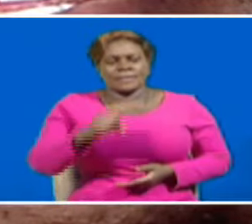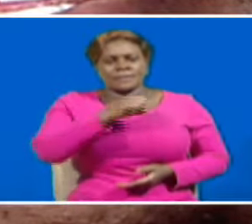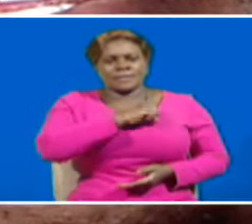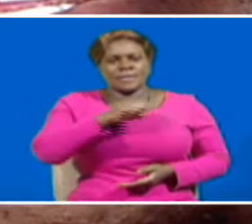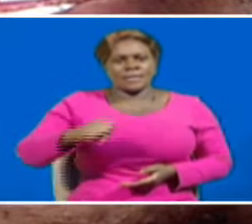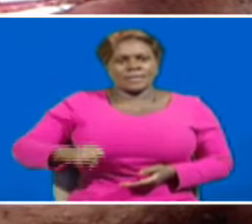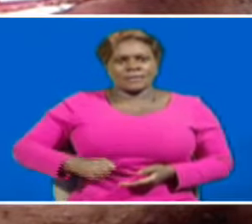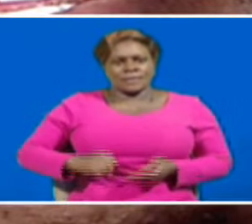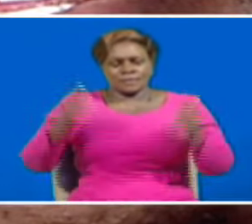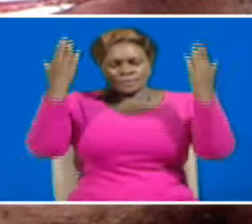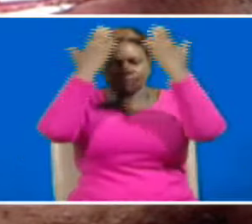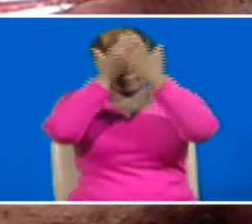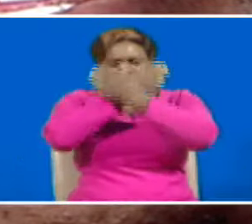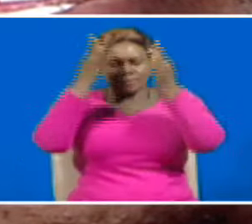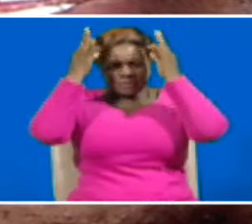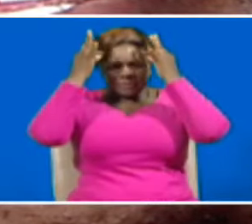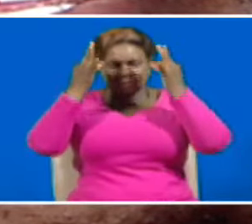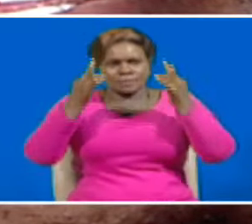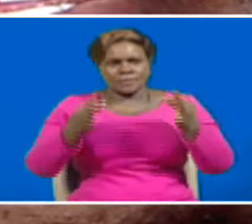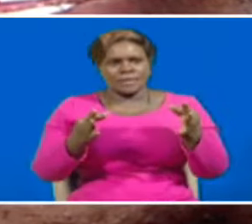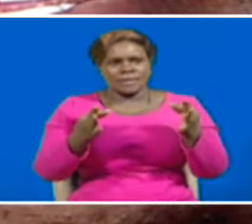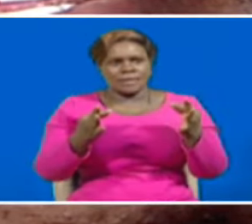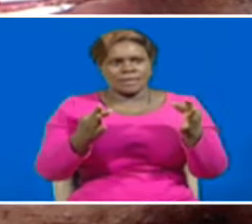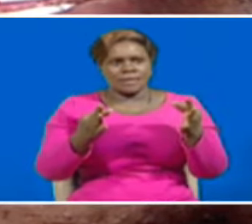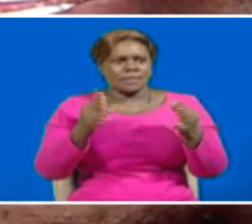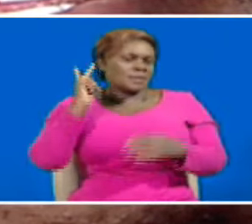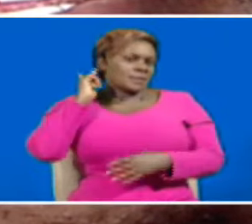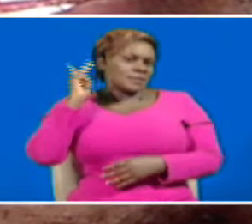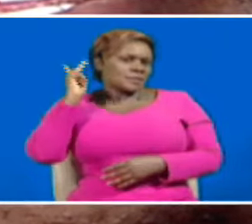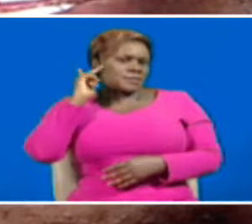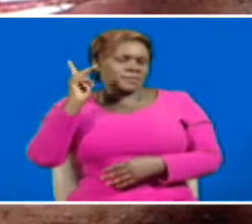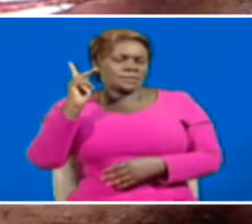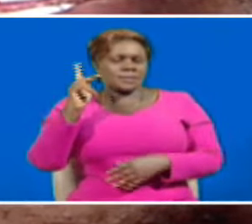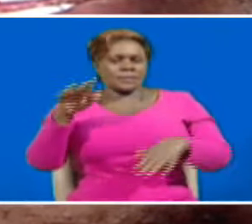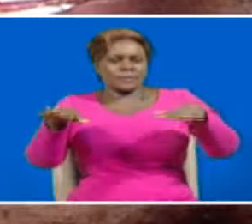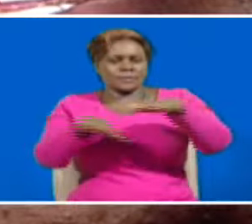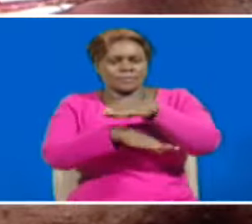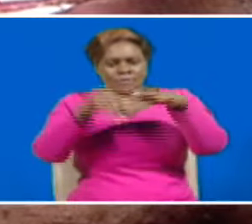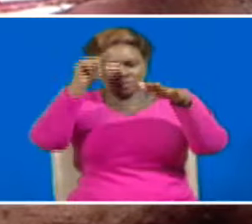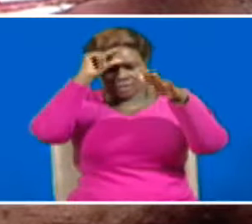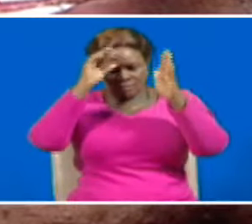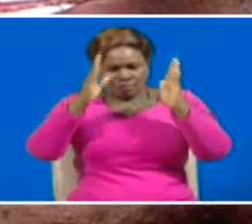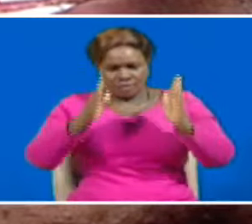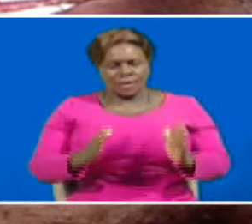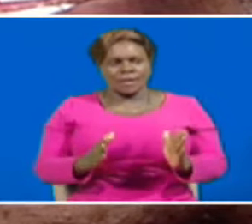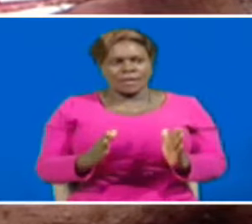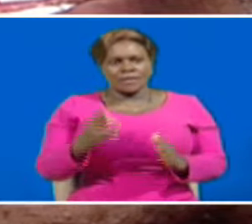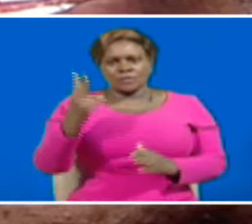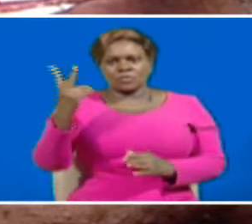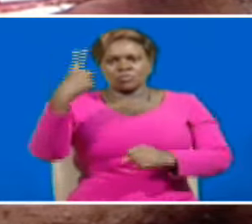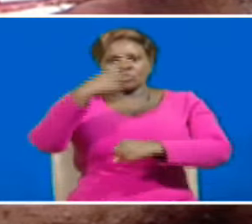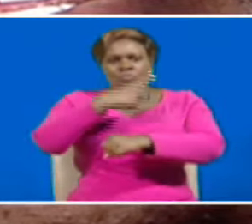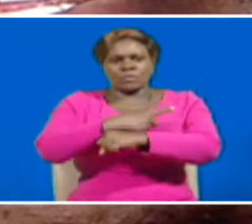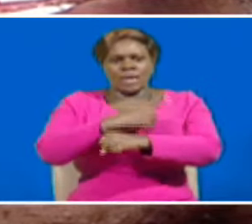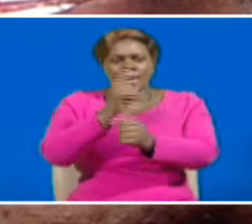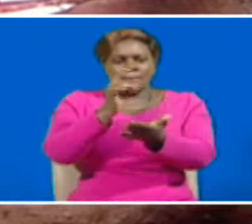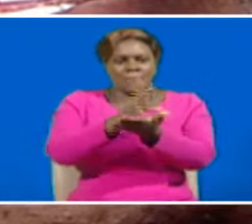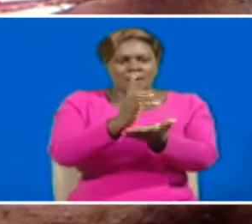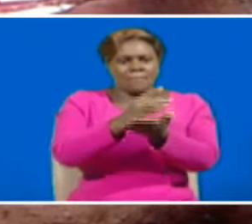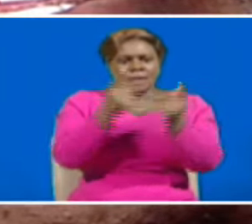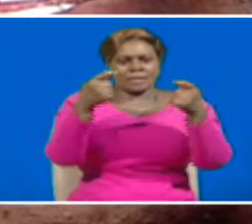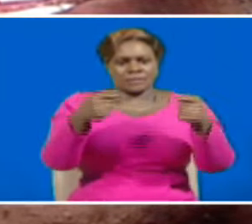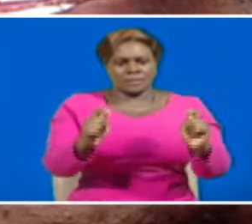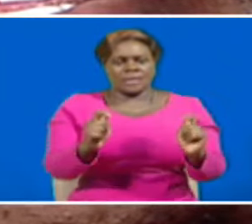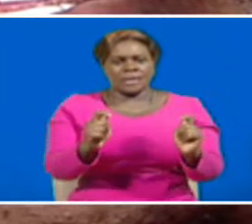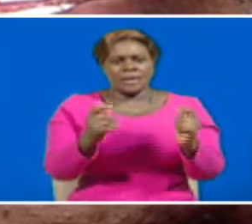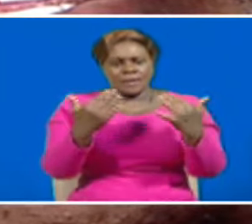Will tonight decide the fate of the besieged Kisi Deputy Governor Robert Munda at the end of a two-day impeachment trial. The